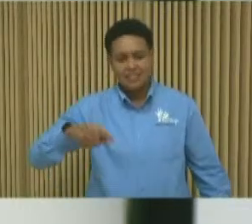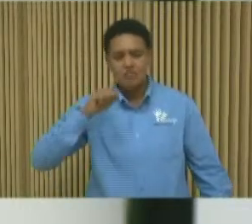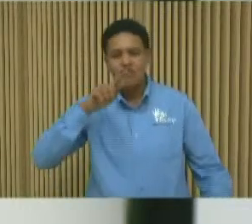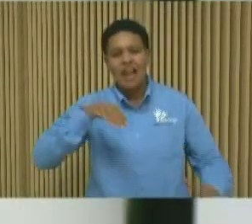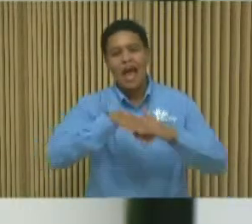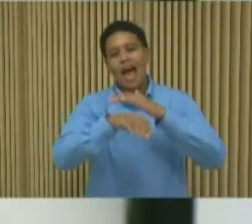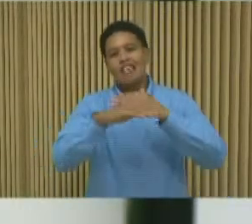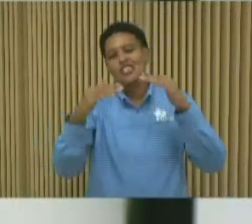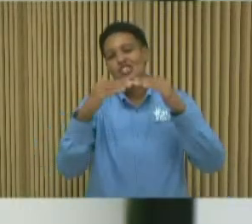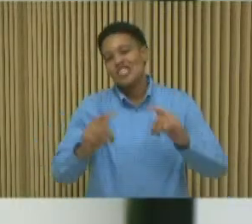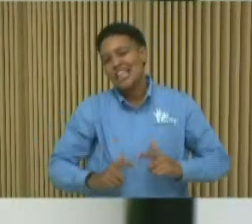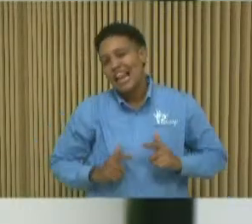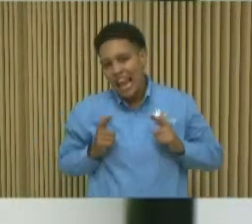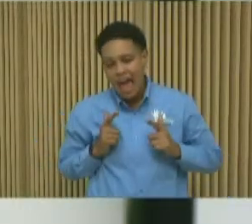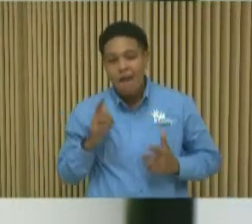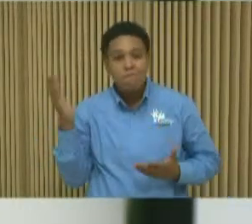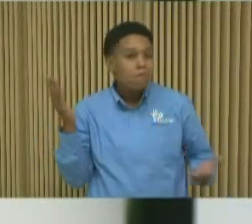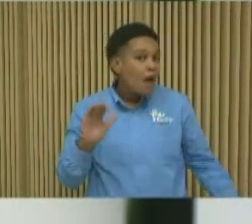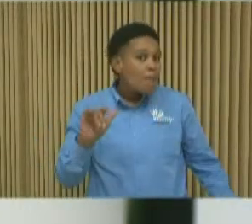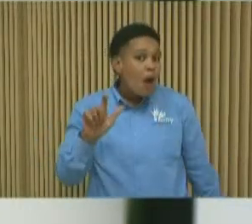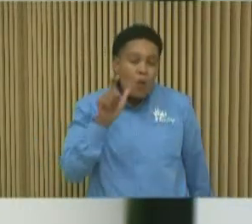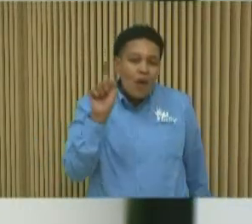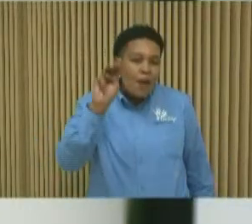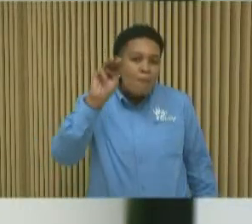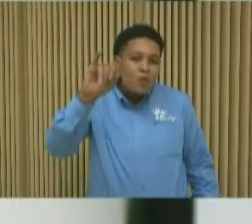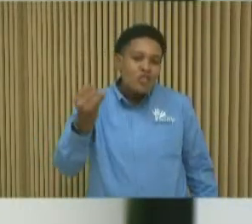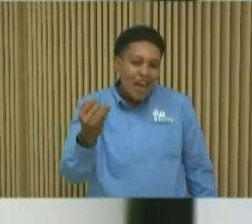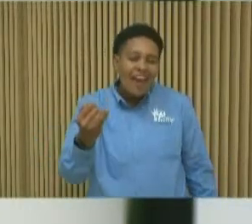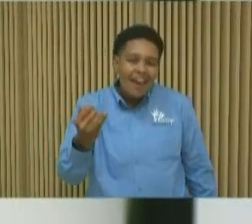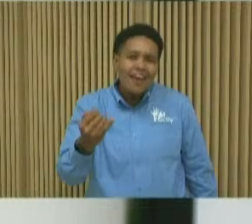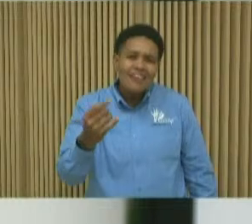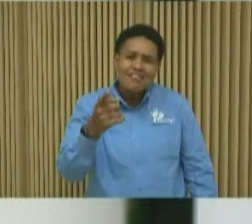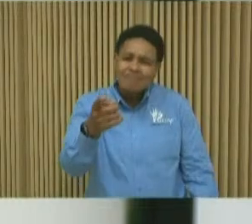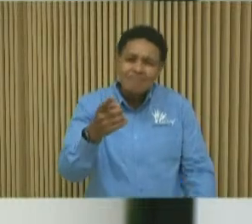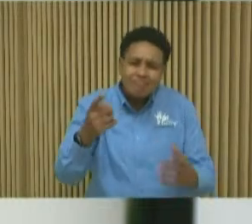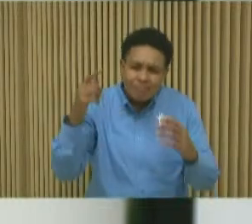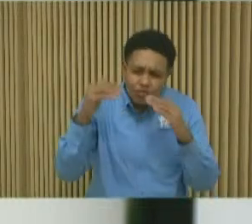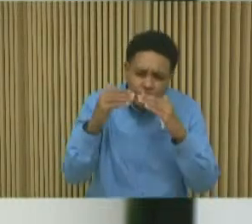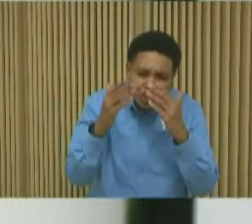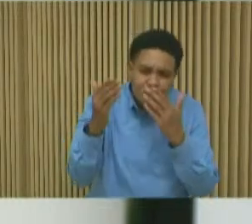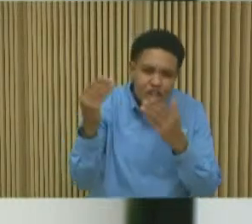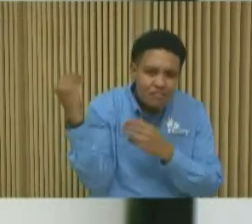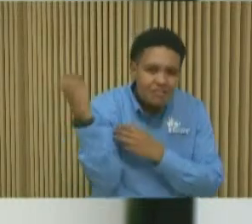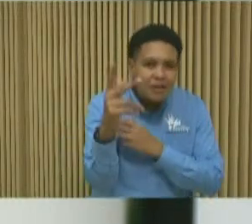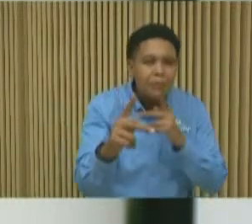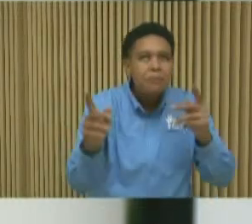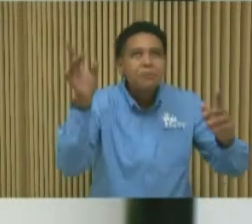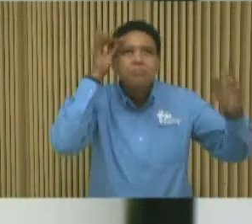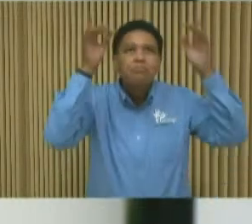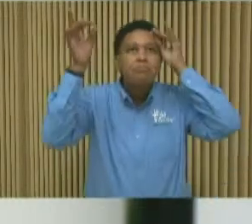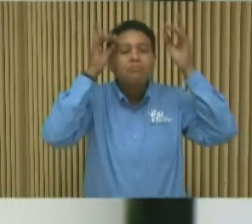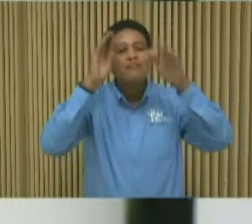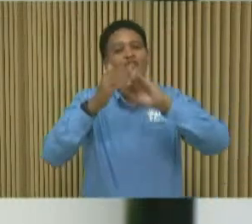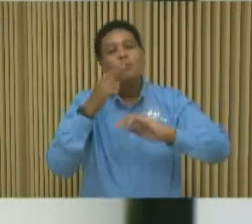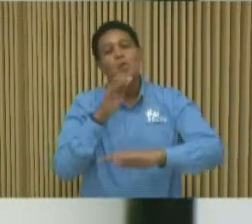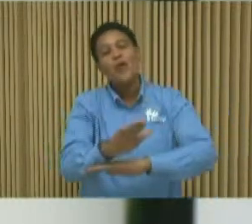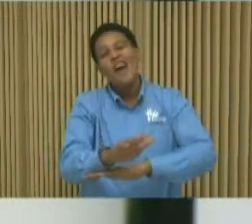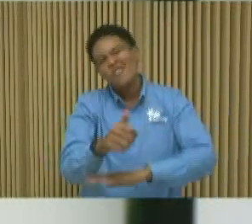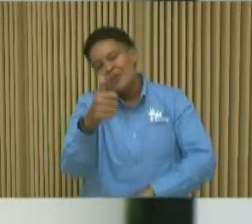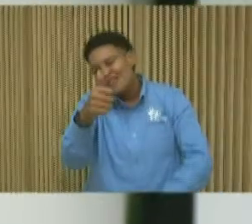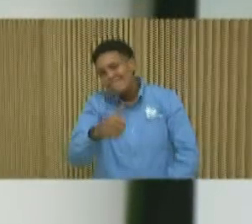Access Justice Live, brought to you by the Ministry of Justice, taking justice services to the people of Jamaica. Good afternoon,